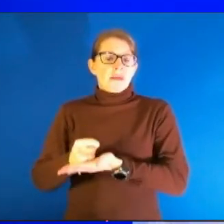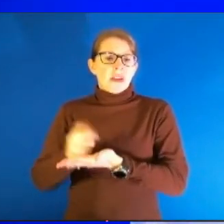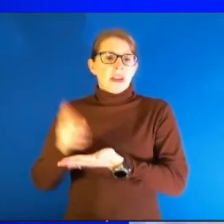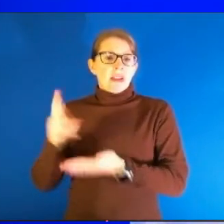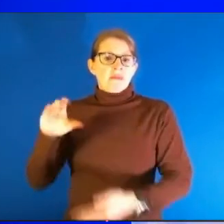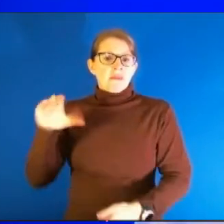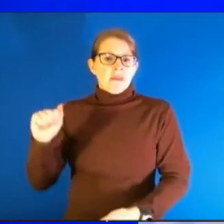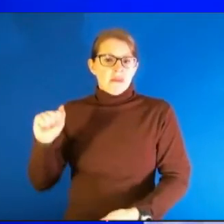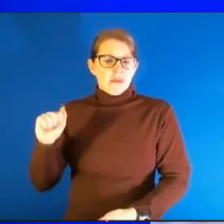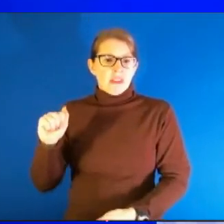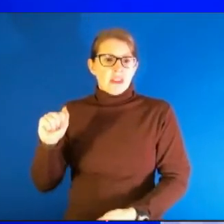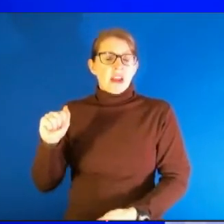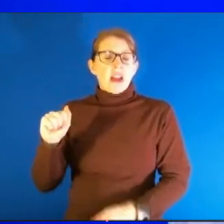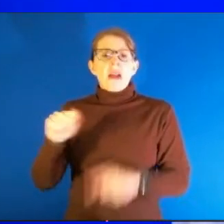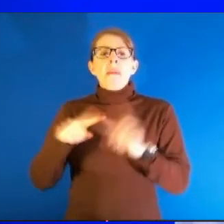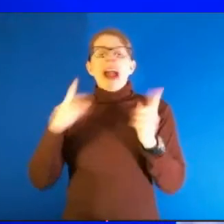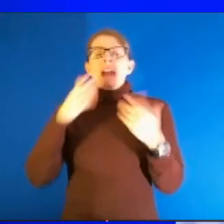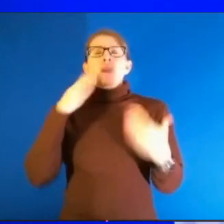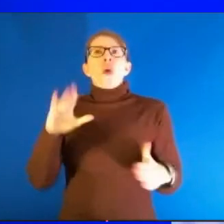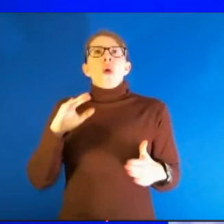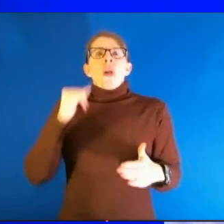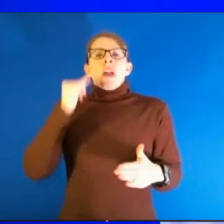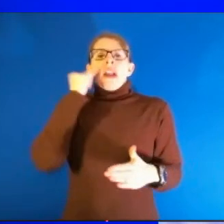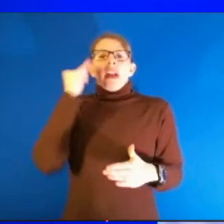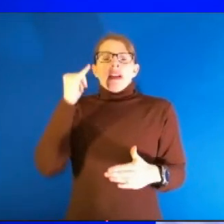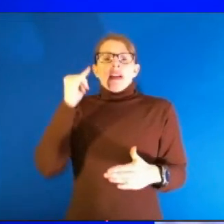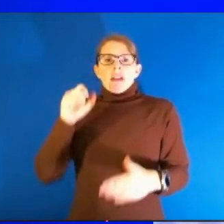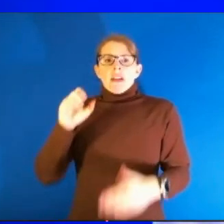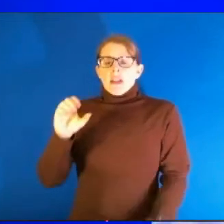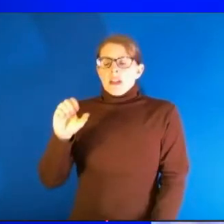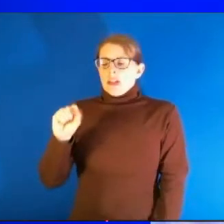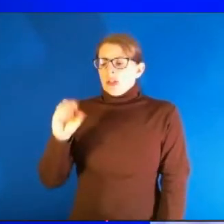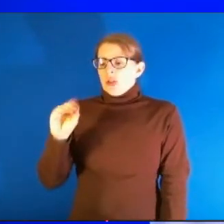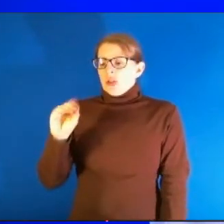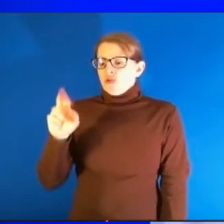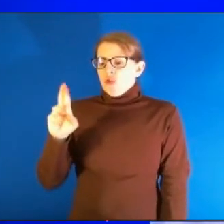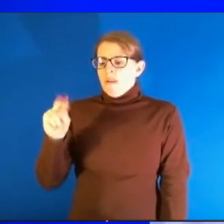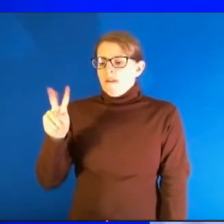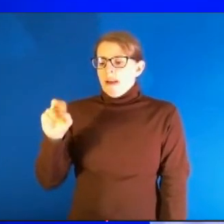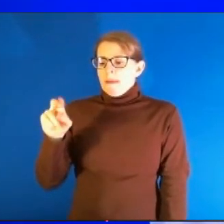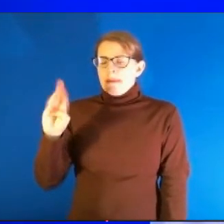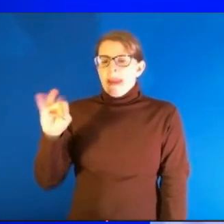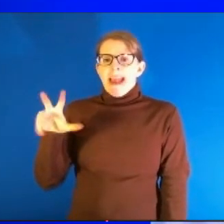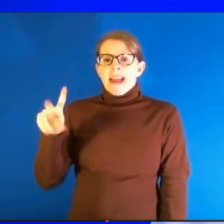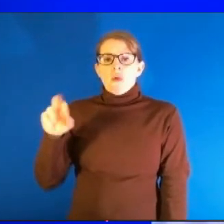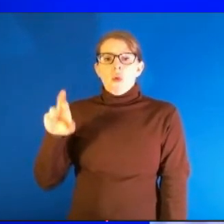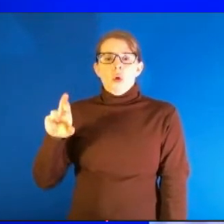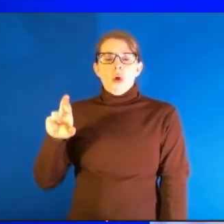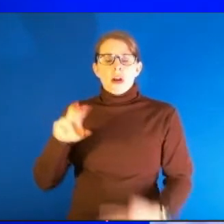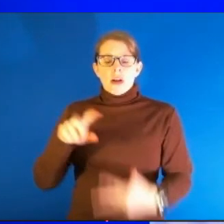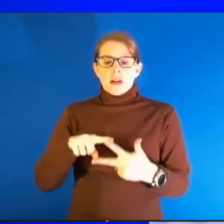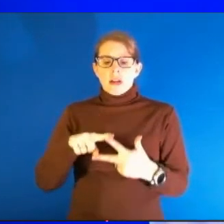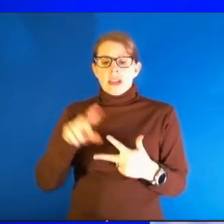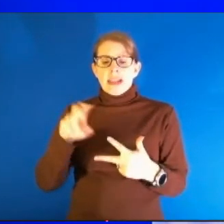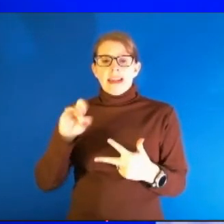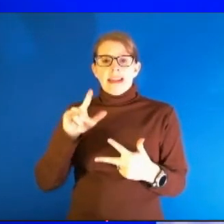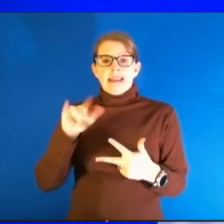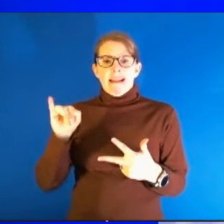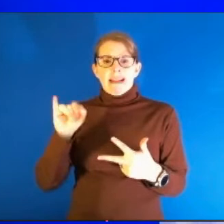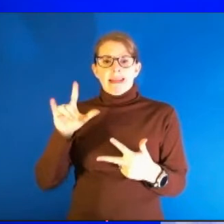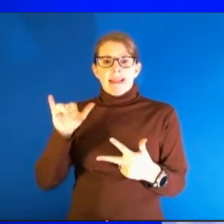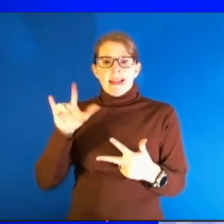such as, but I don't know if it was sotrovimab or if it was the Eli Lilly product or the Regeneron product that had